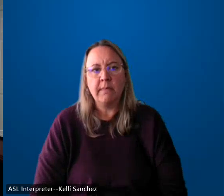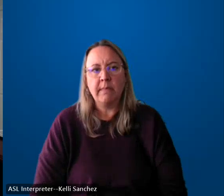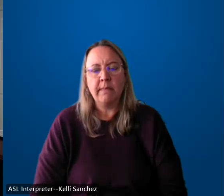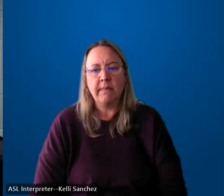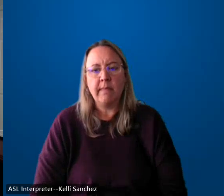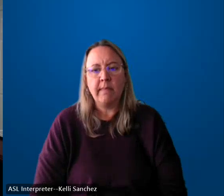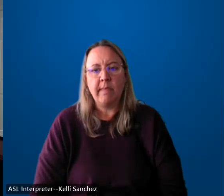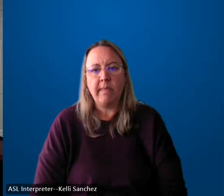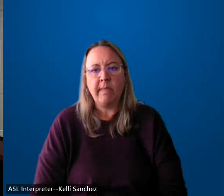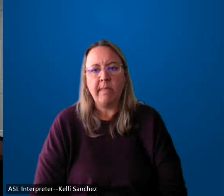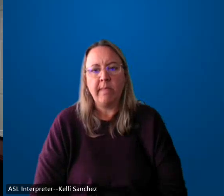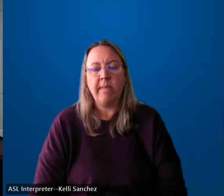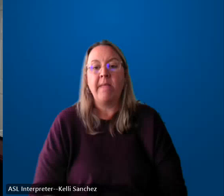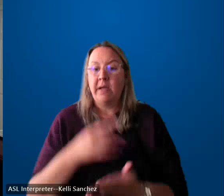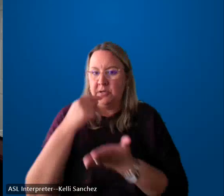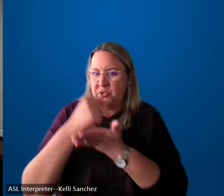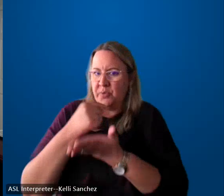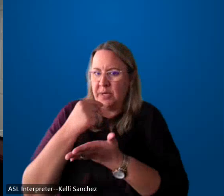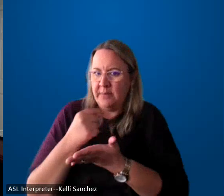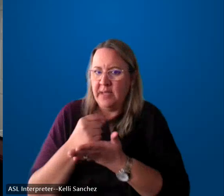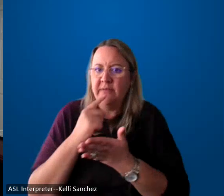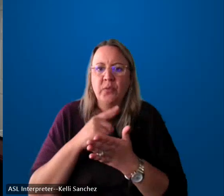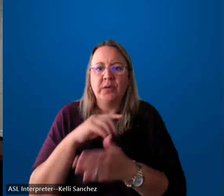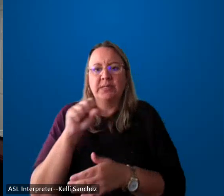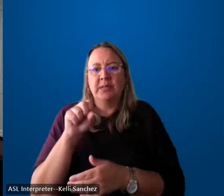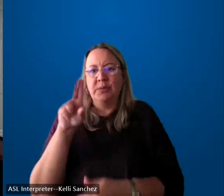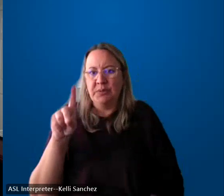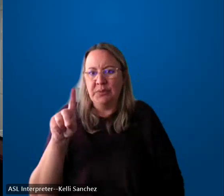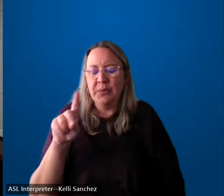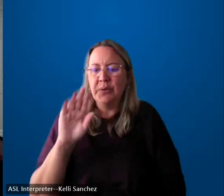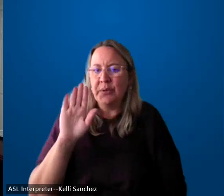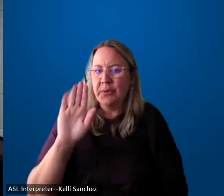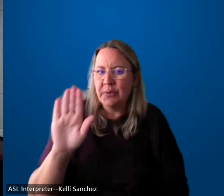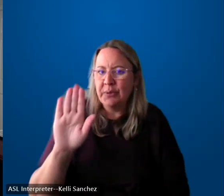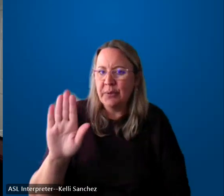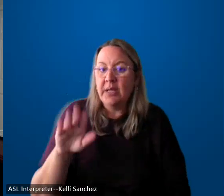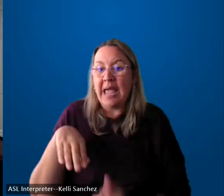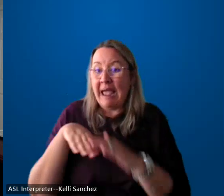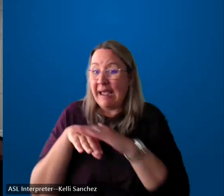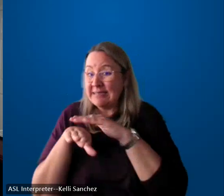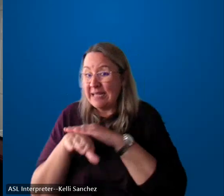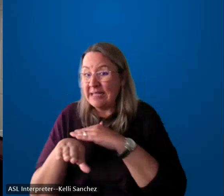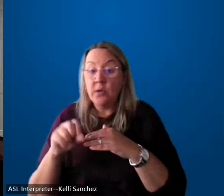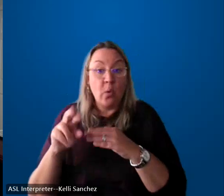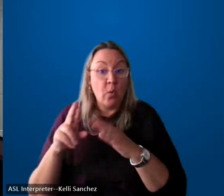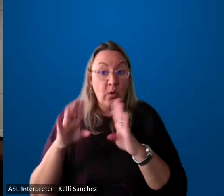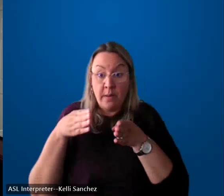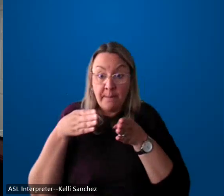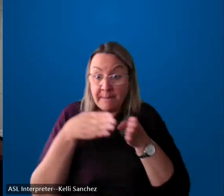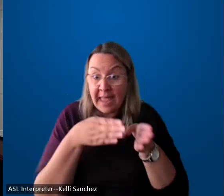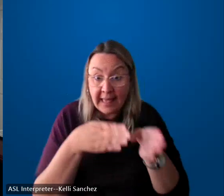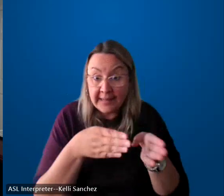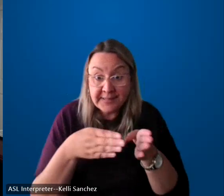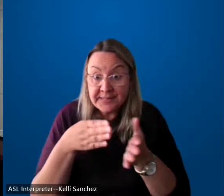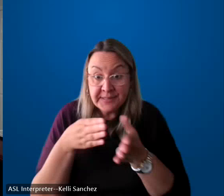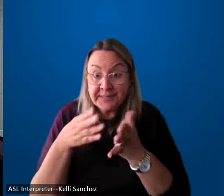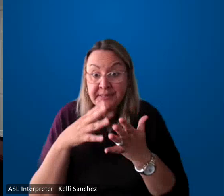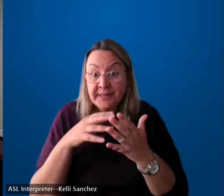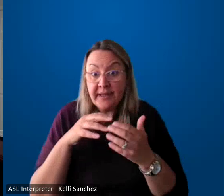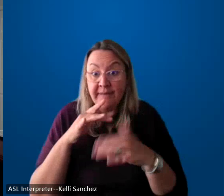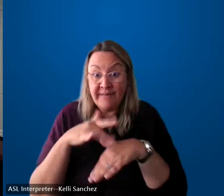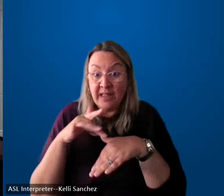looking for treatment for their substance use disorder? And are there any pathways available? Are there any pathways available to address the